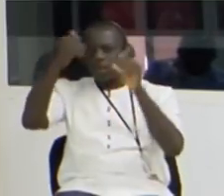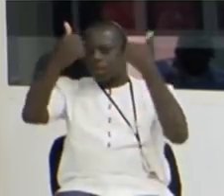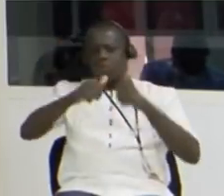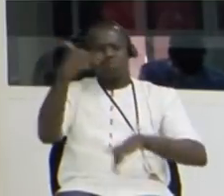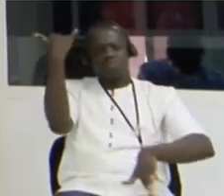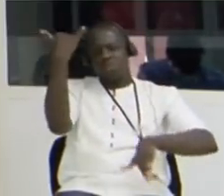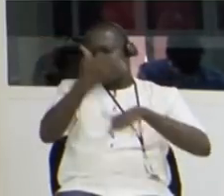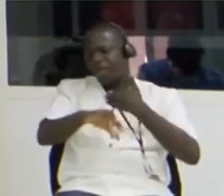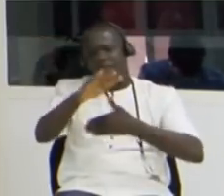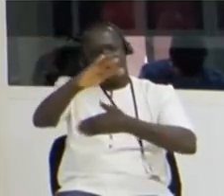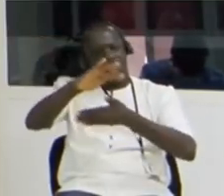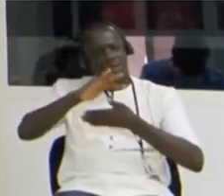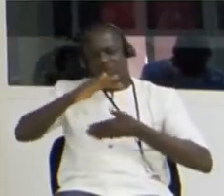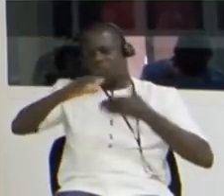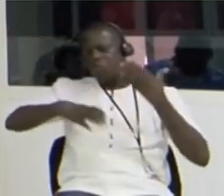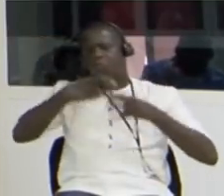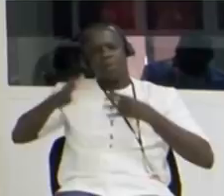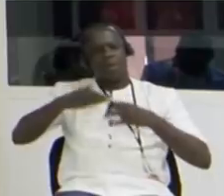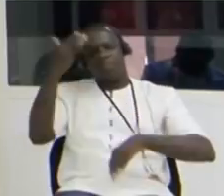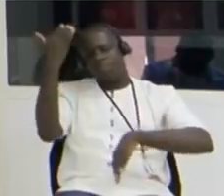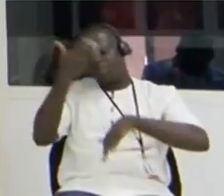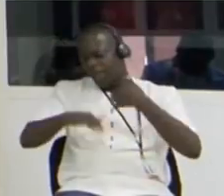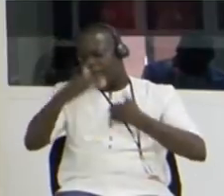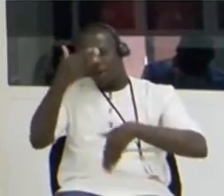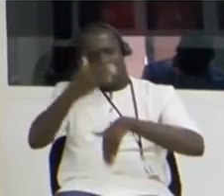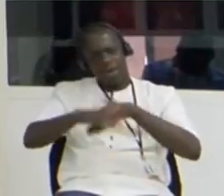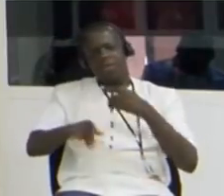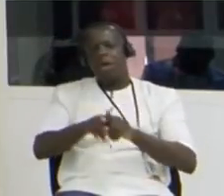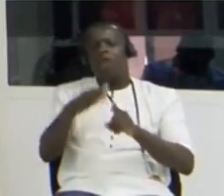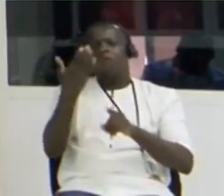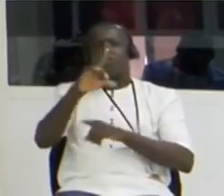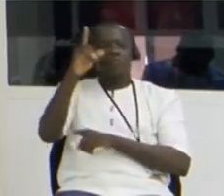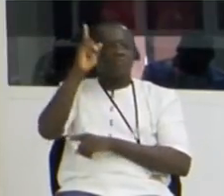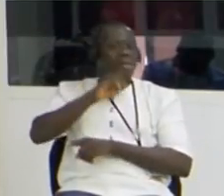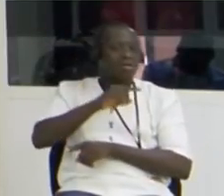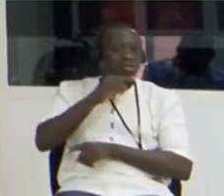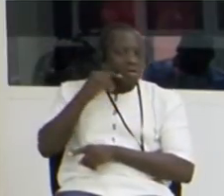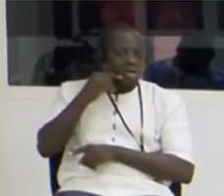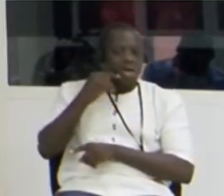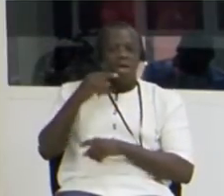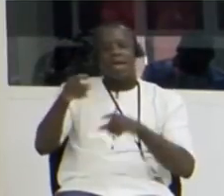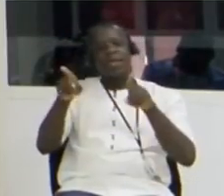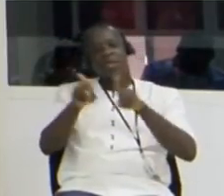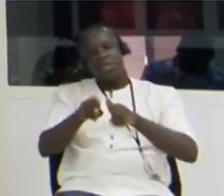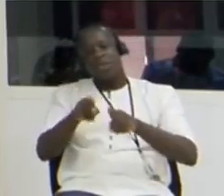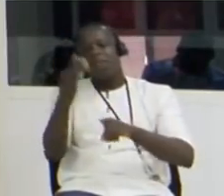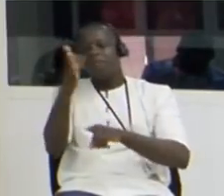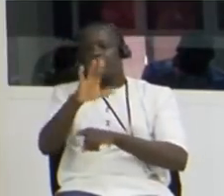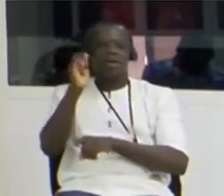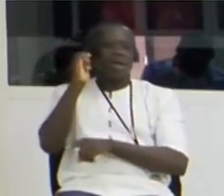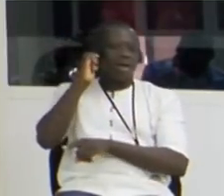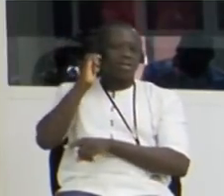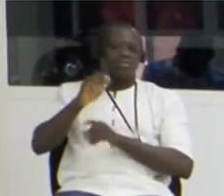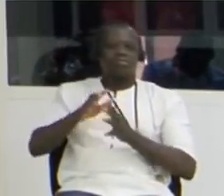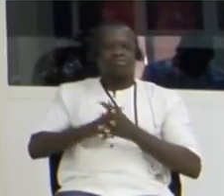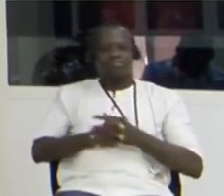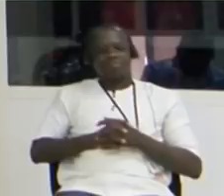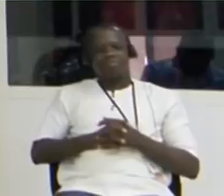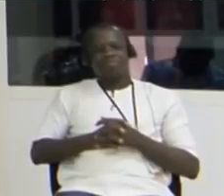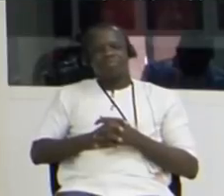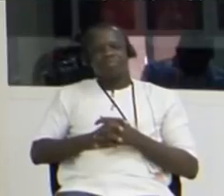complaints. Never. From the parents and also from the girls themselves. Mrs.